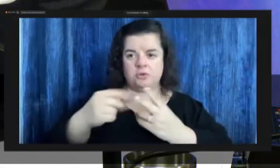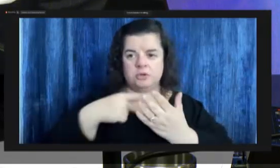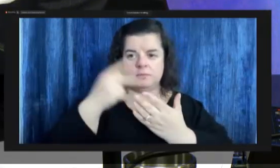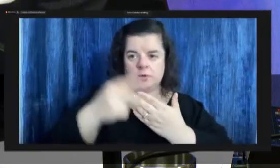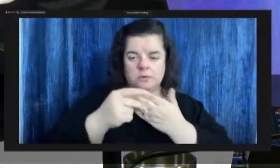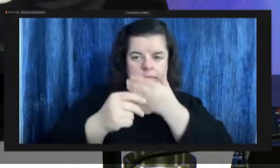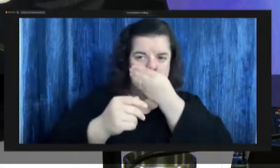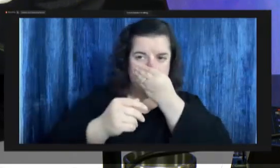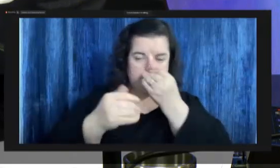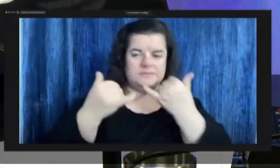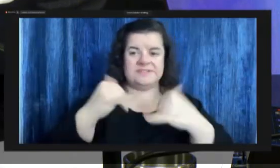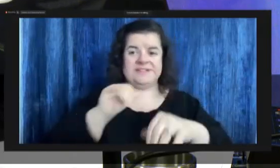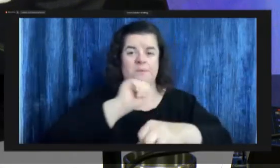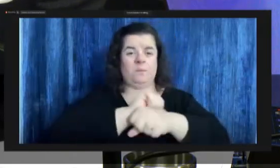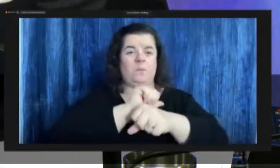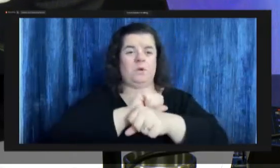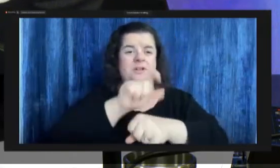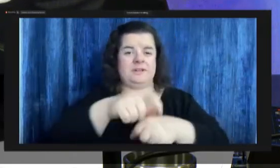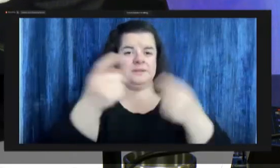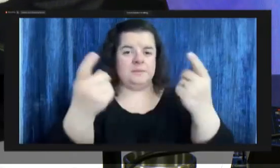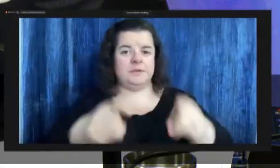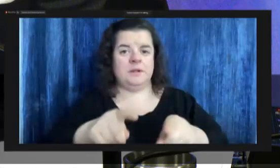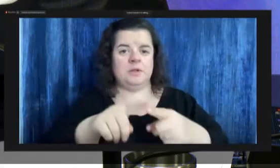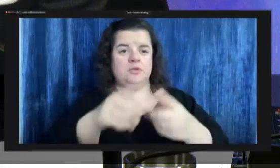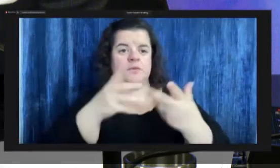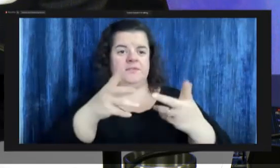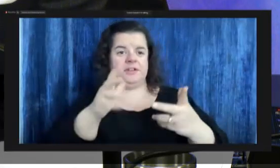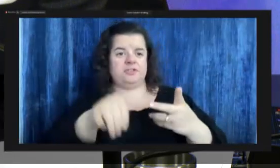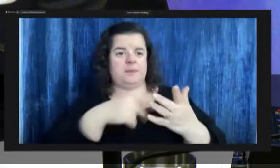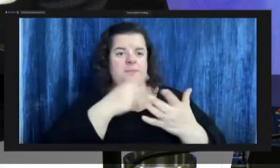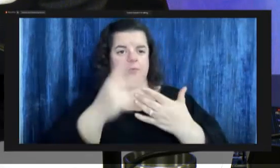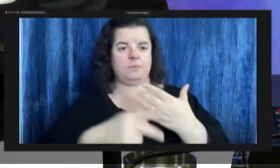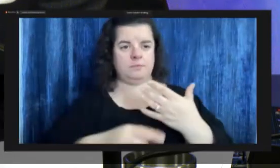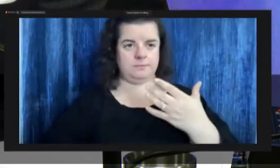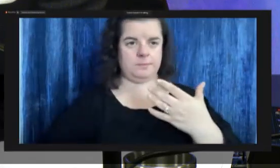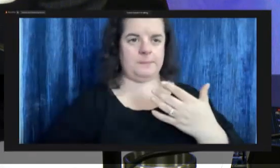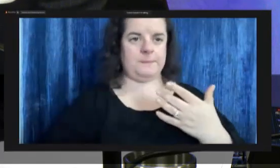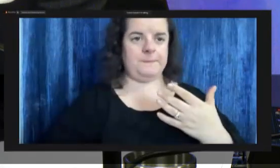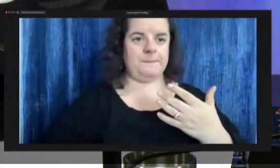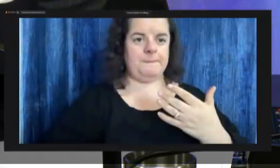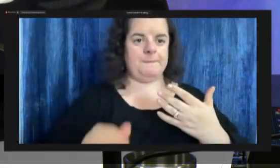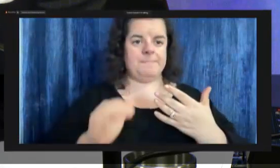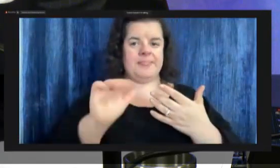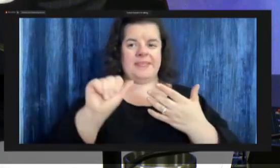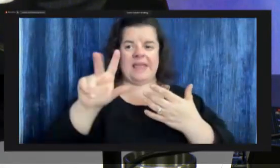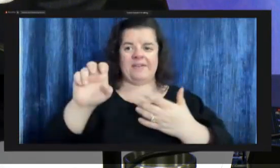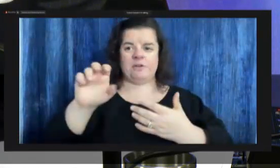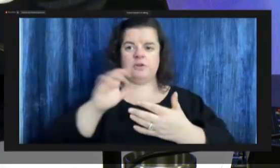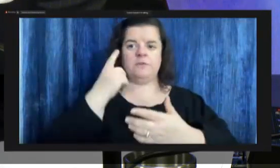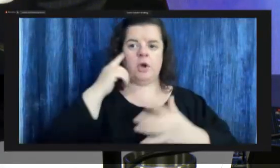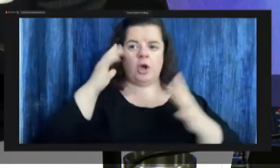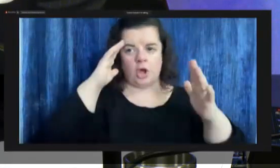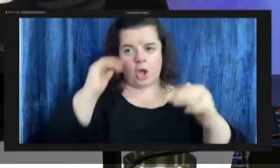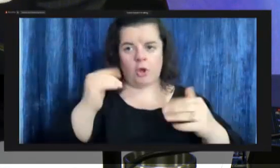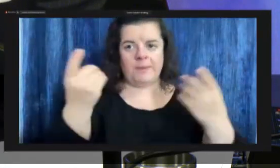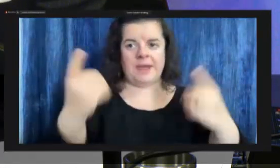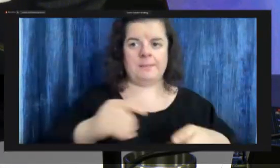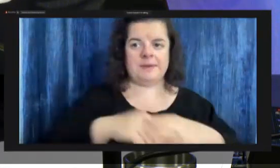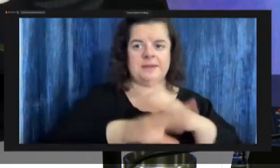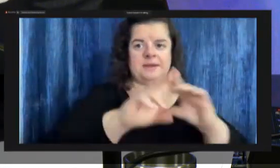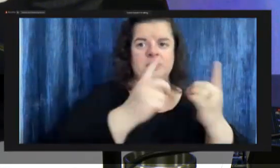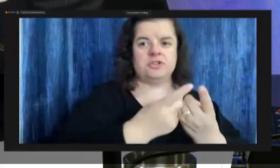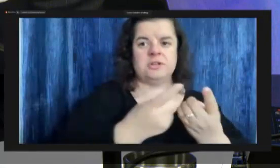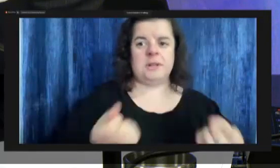work that needs to be done to finish that out. There's the Avenues of Hope stuff that is happening in his district, and a number of